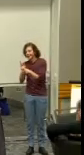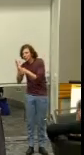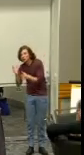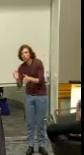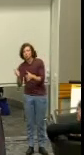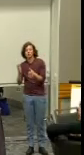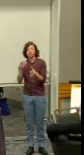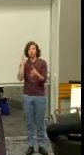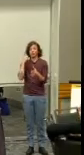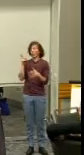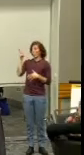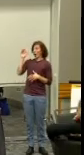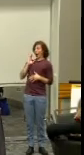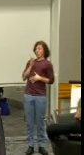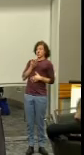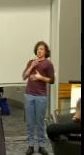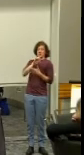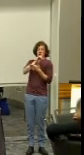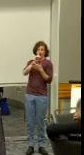design. This is the list of them.